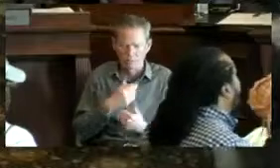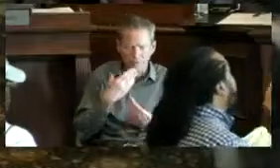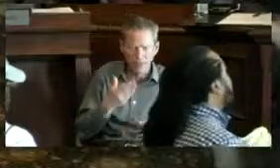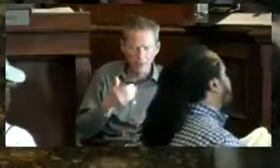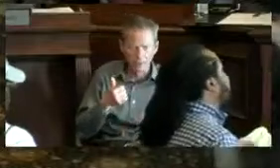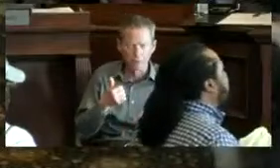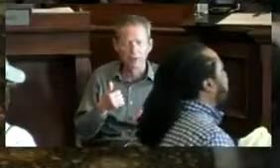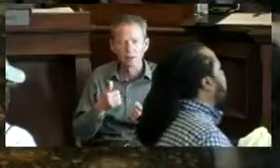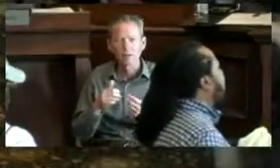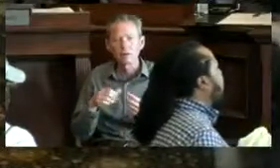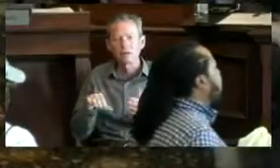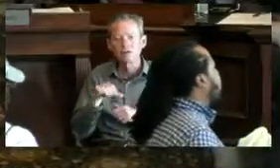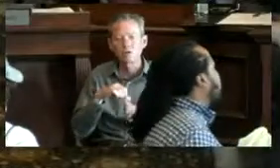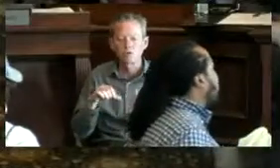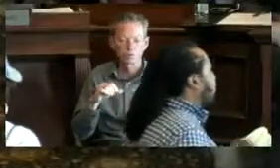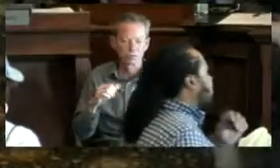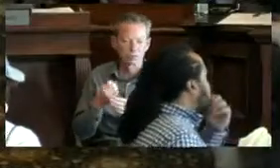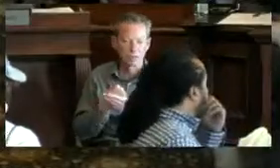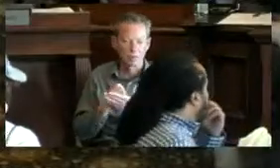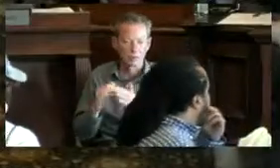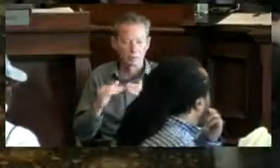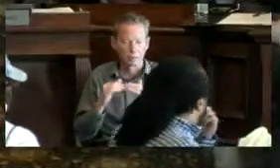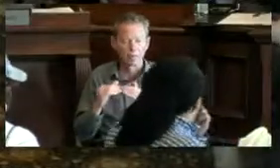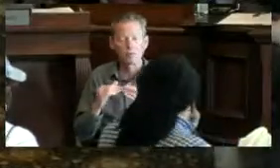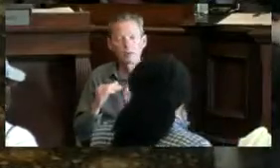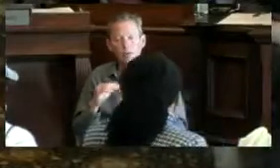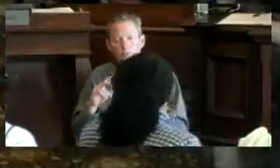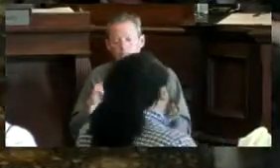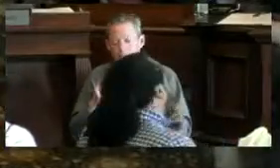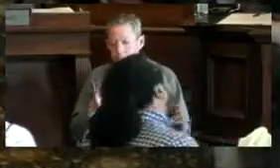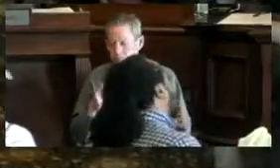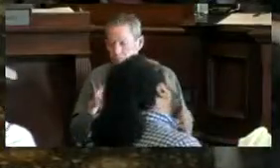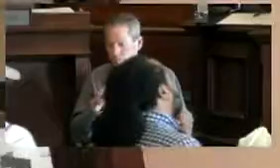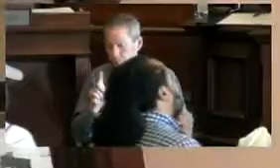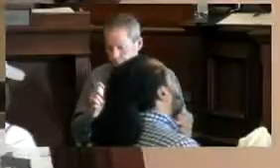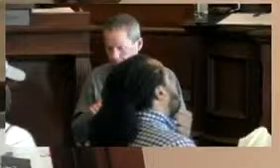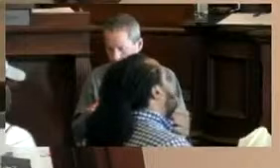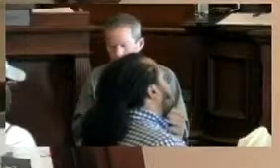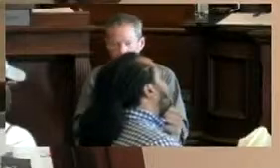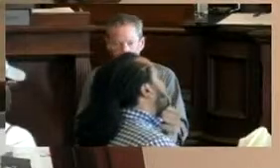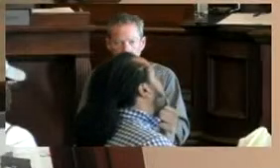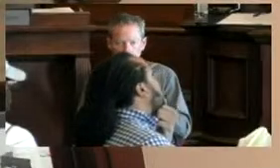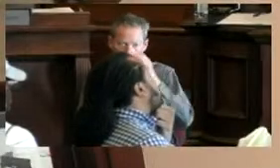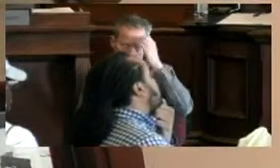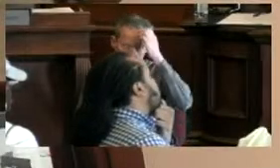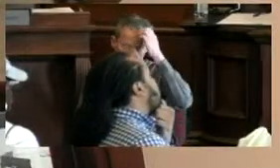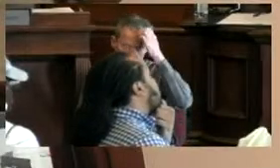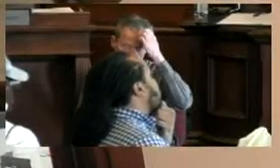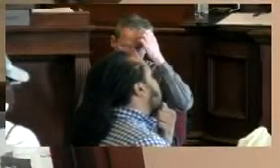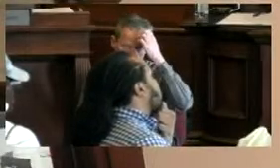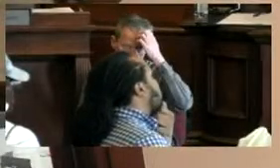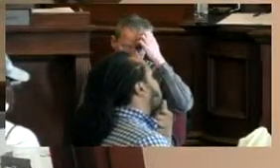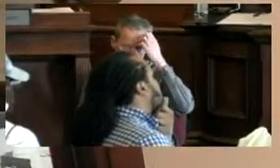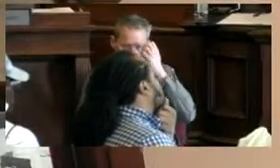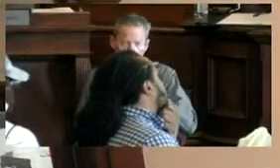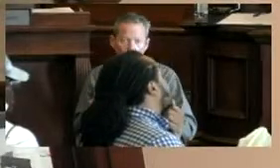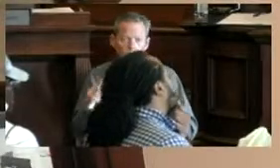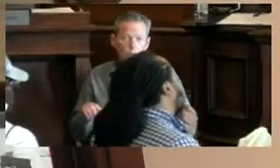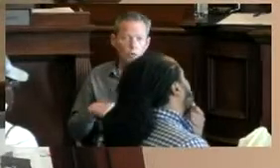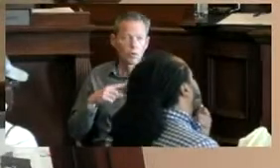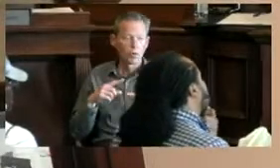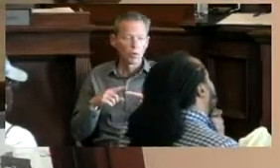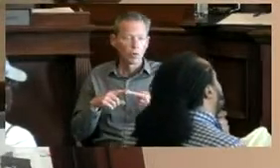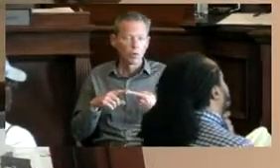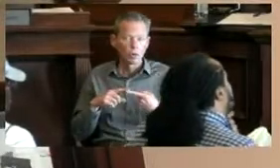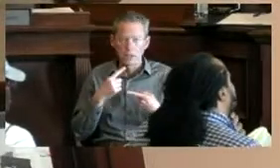color, socioeconomic equity. Can I just have a follow-up question to that? So so when